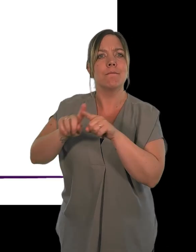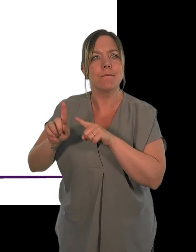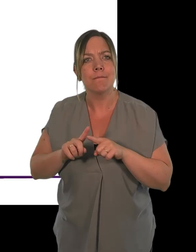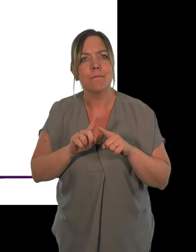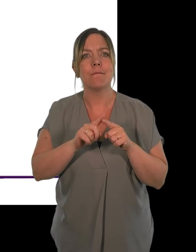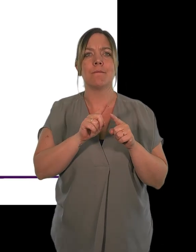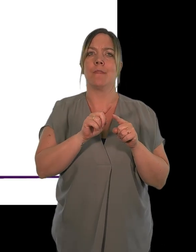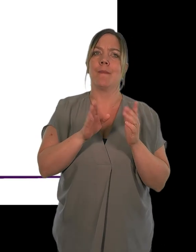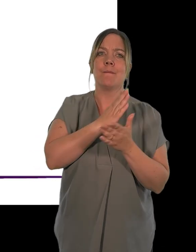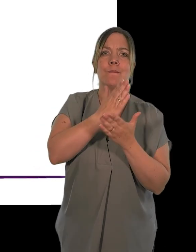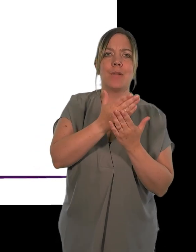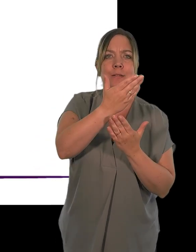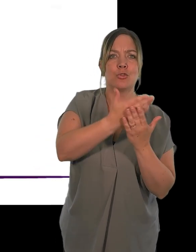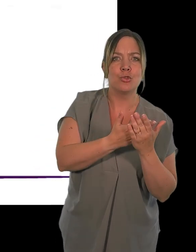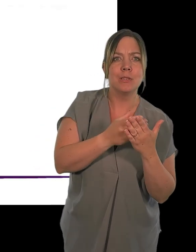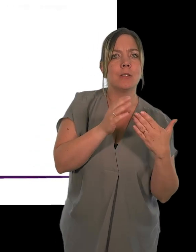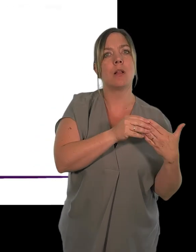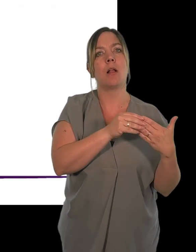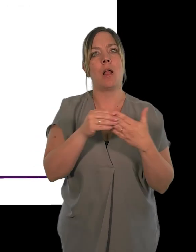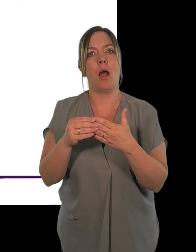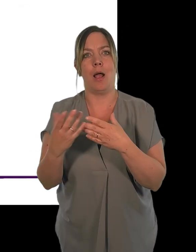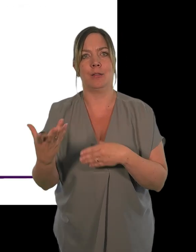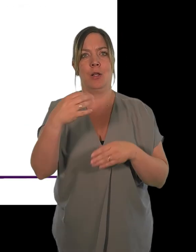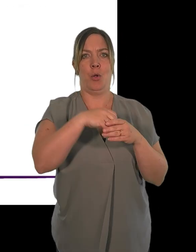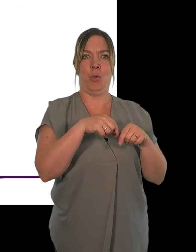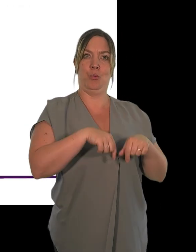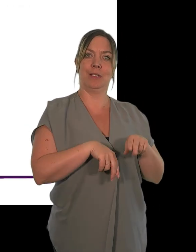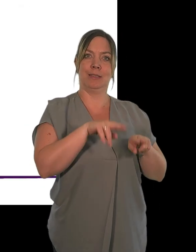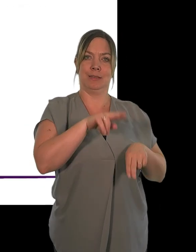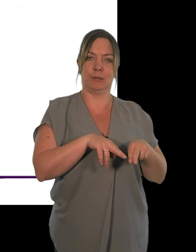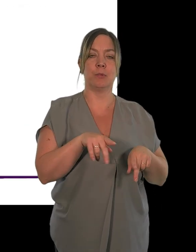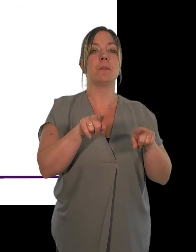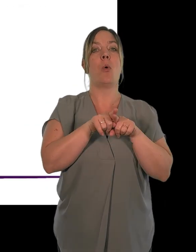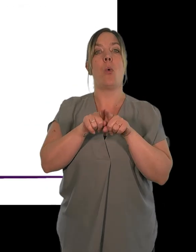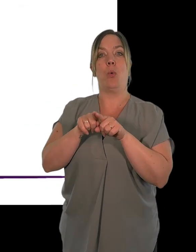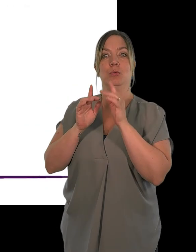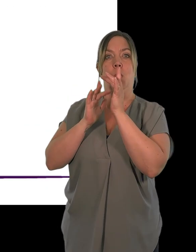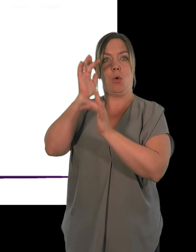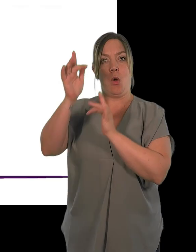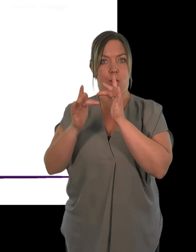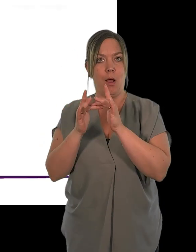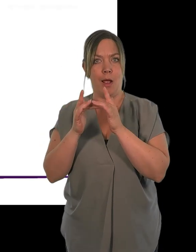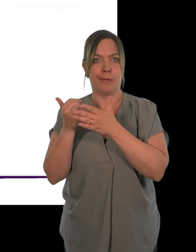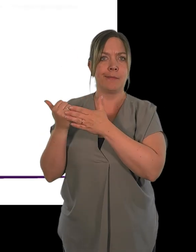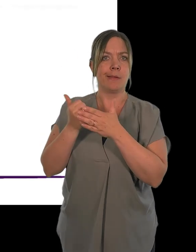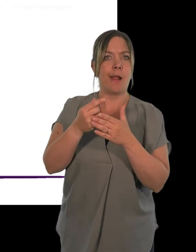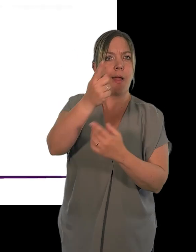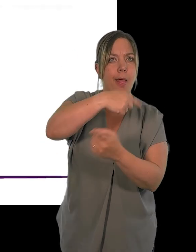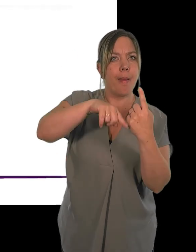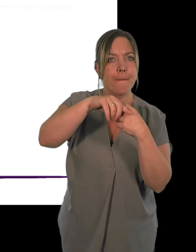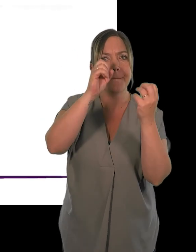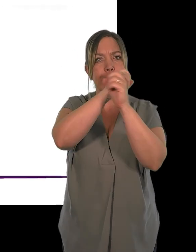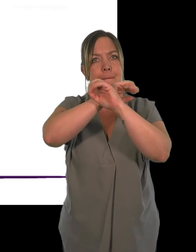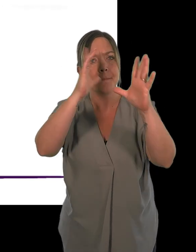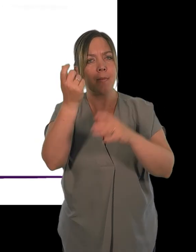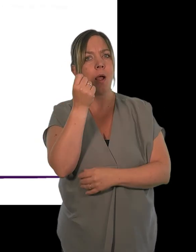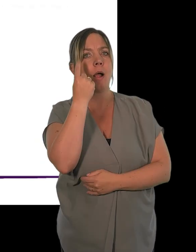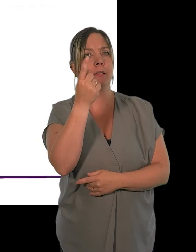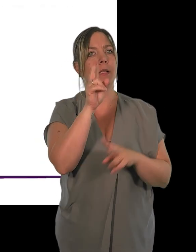are included in the assessment as well as online to assist understanding of the